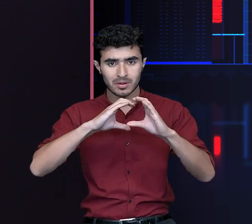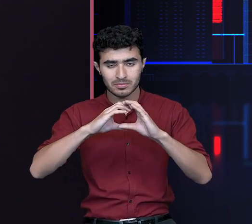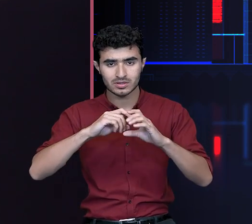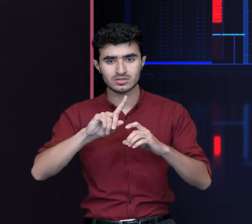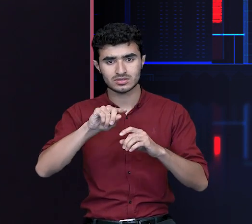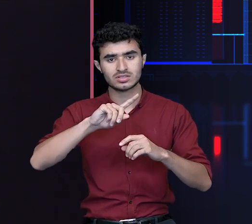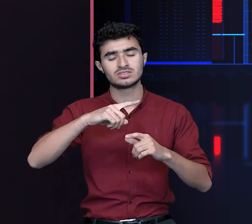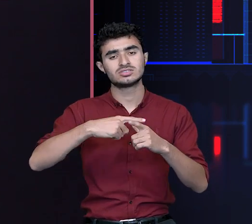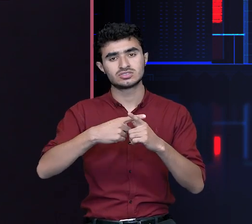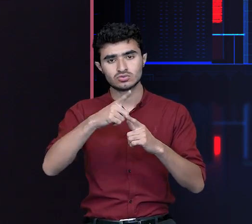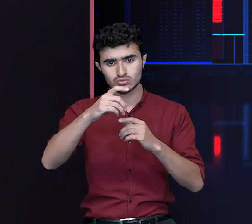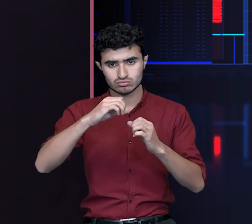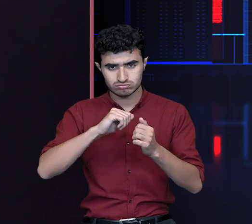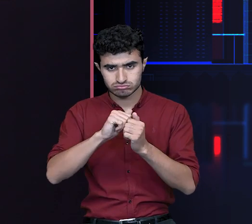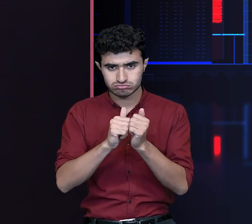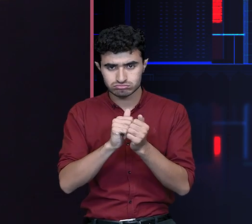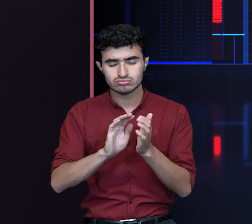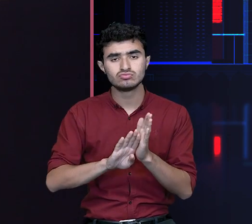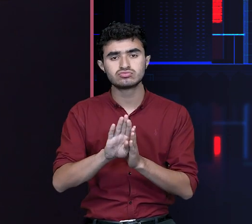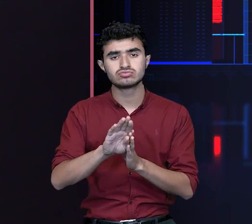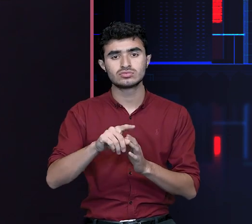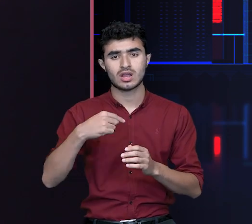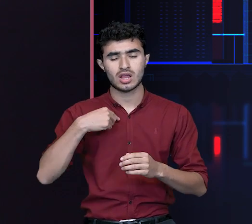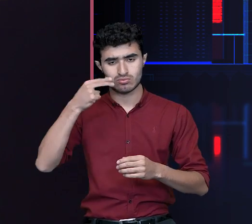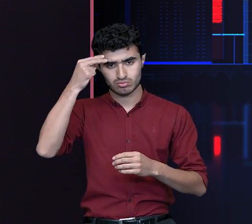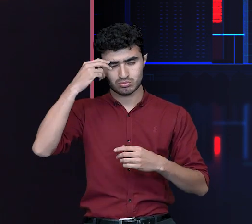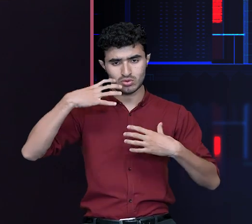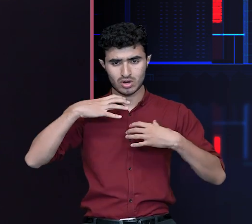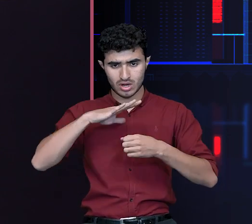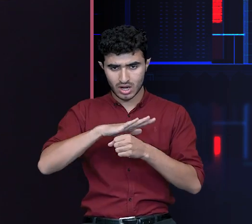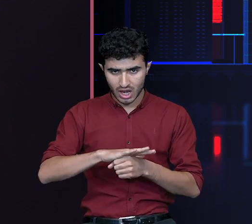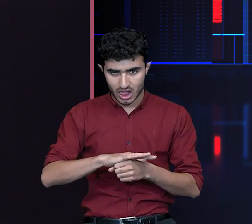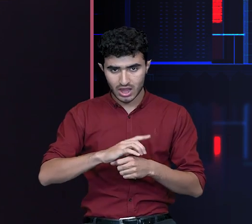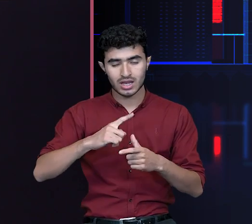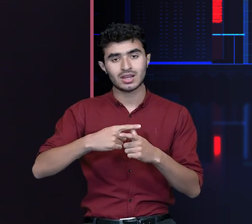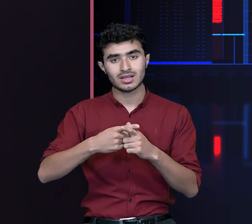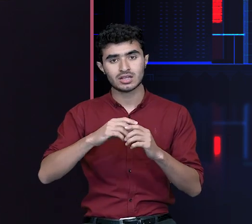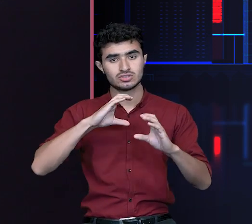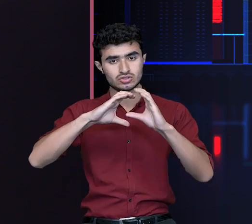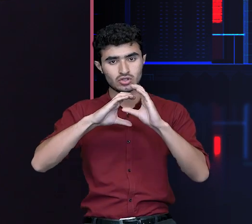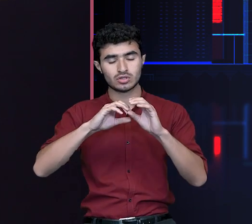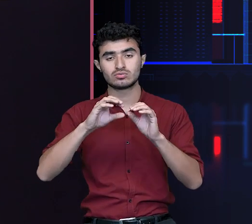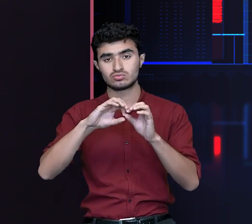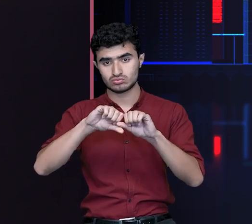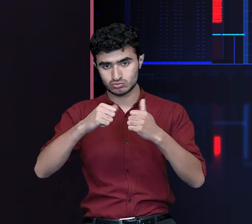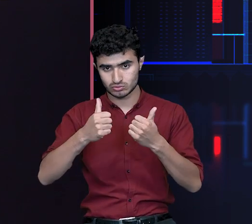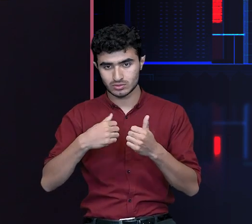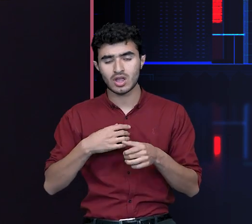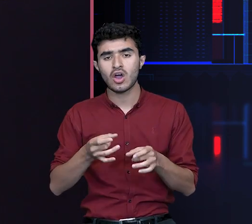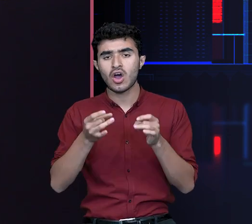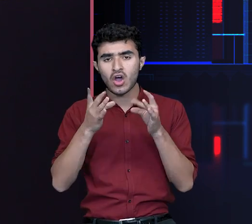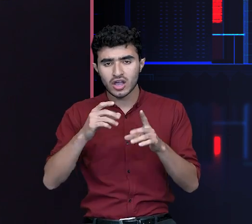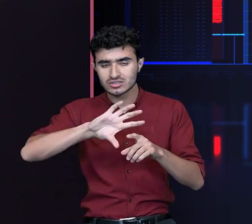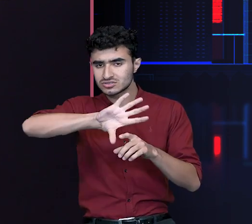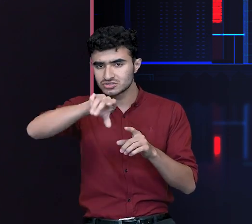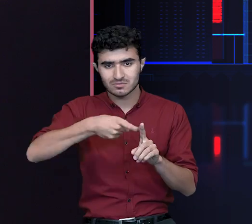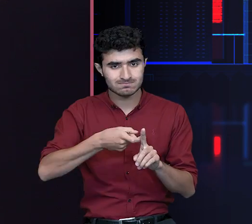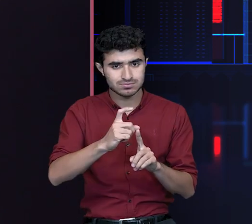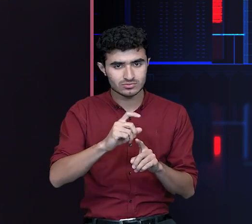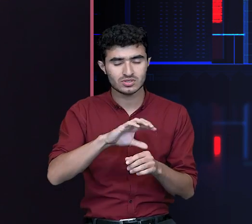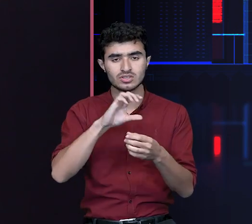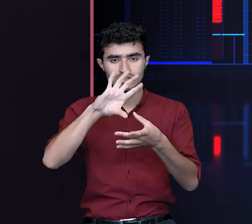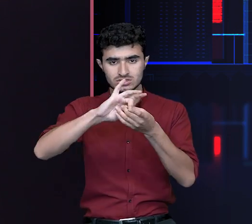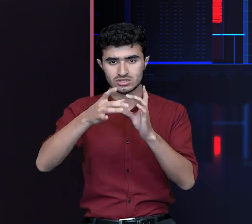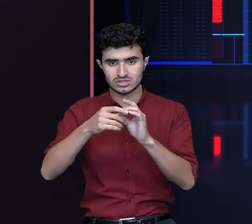full color. That person won't just let you carry the weight, but help you get rid of all the hate. They'll help you